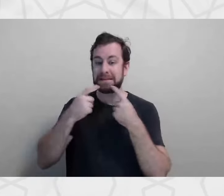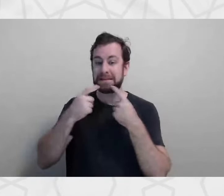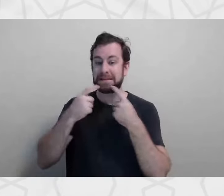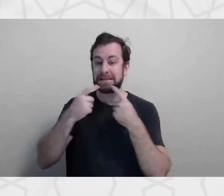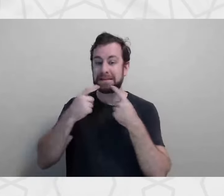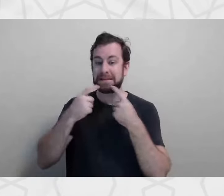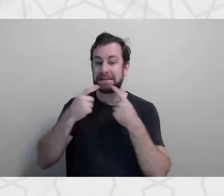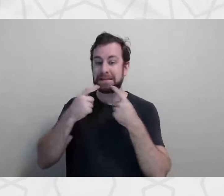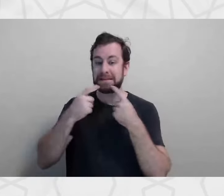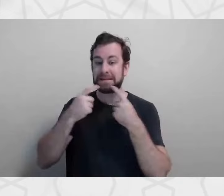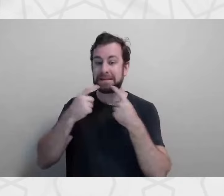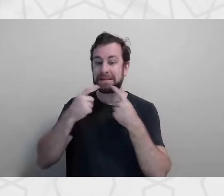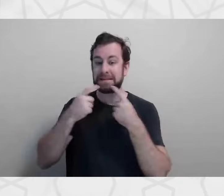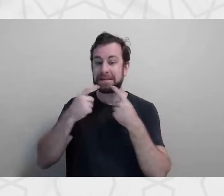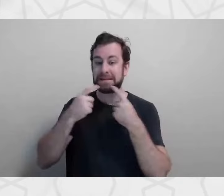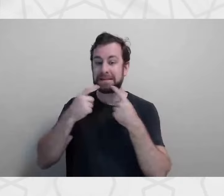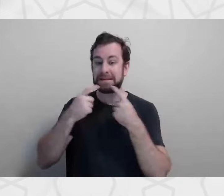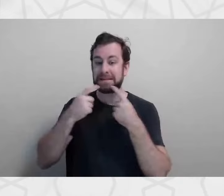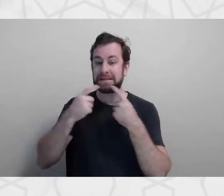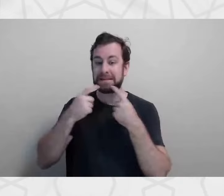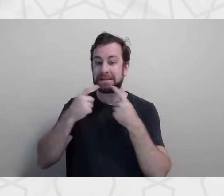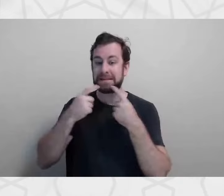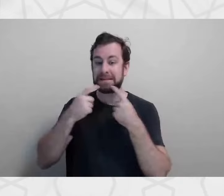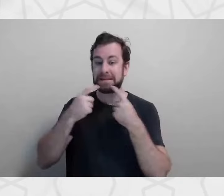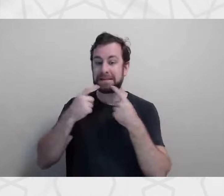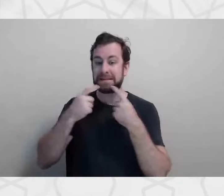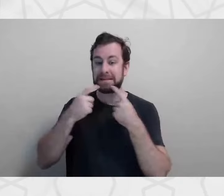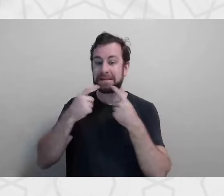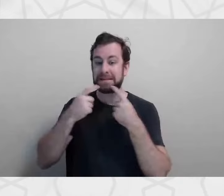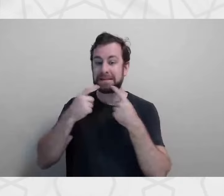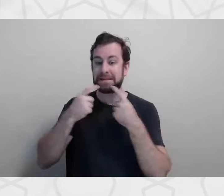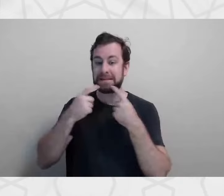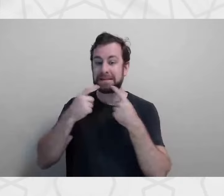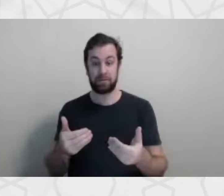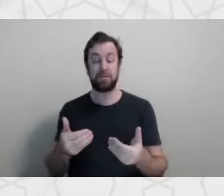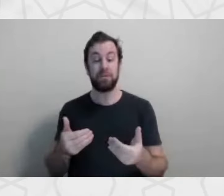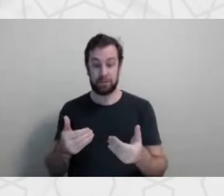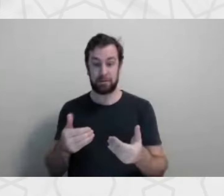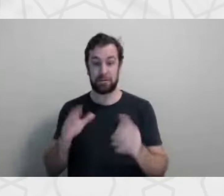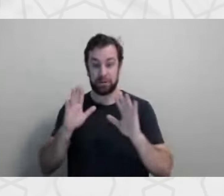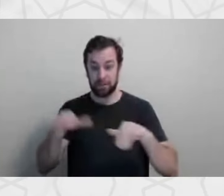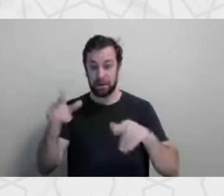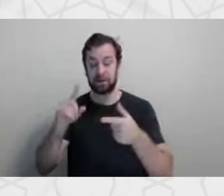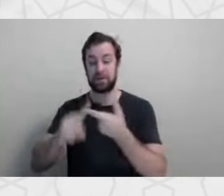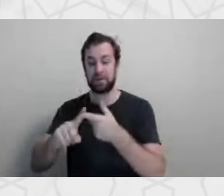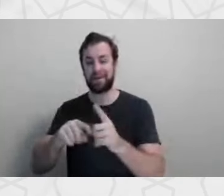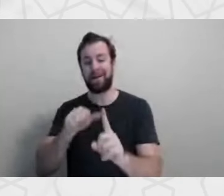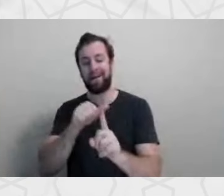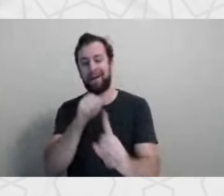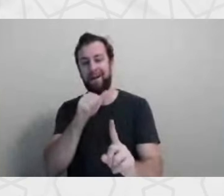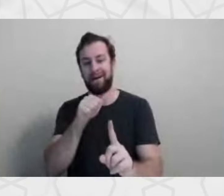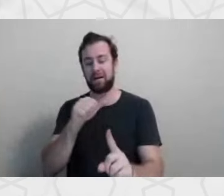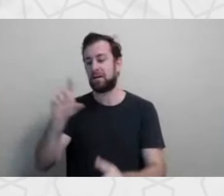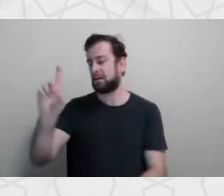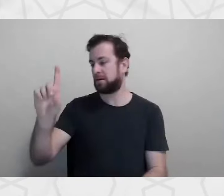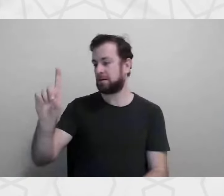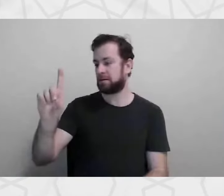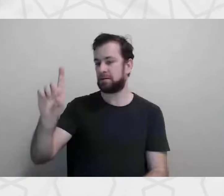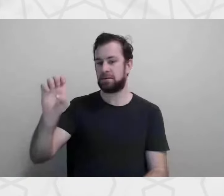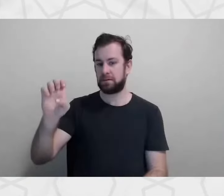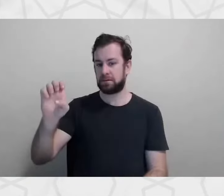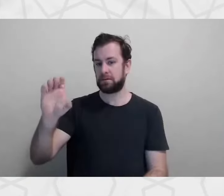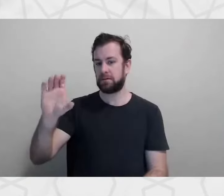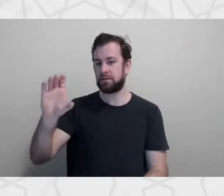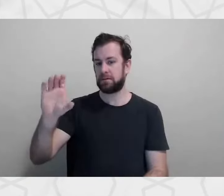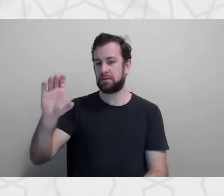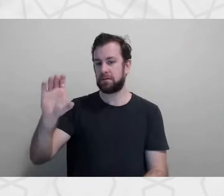talking. We introduce the children to deception, that they begin to believe in things which